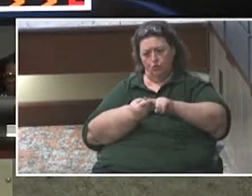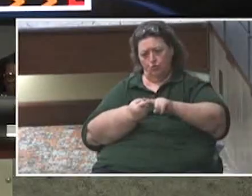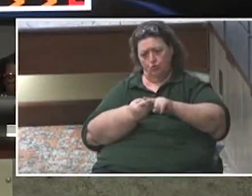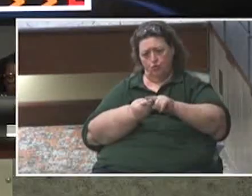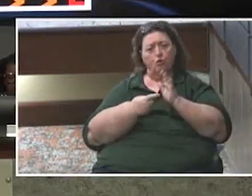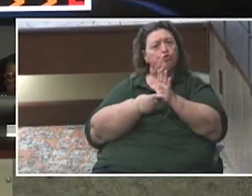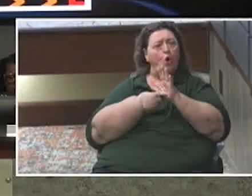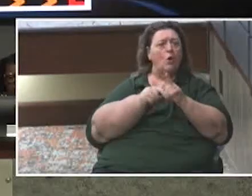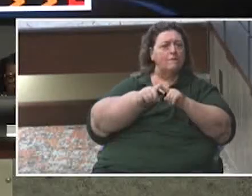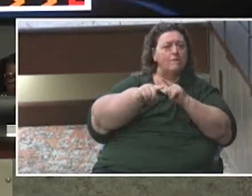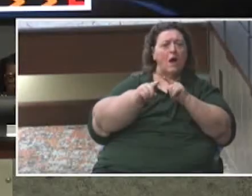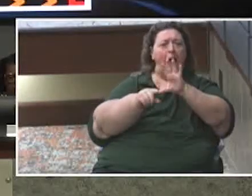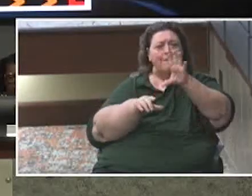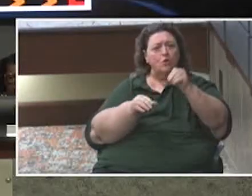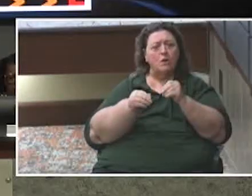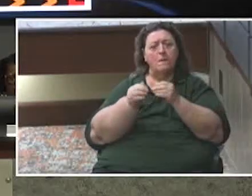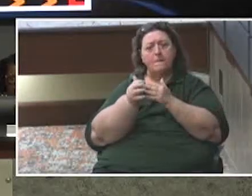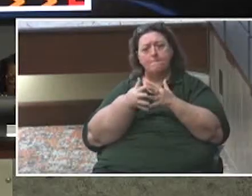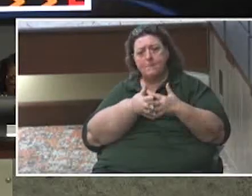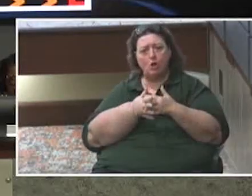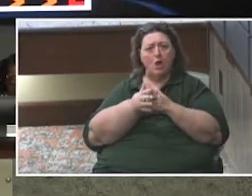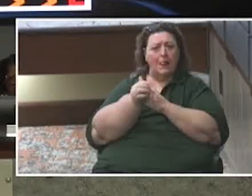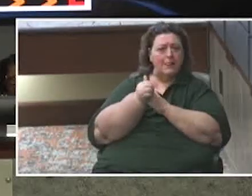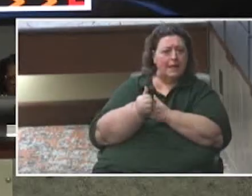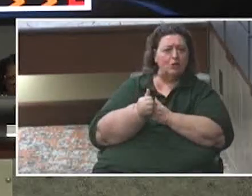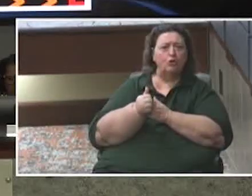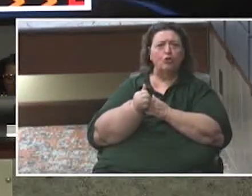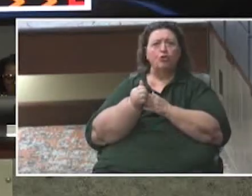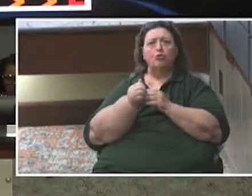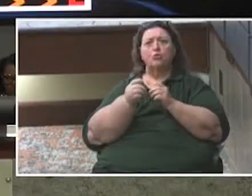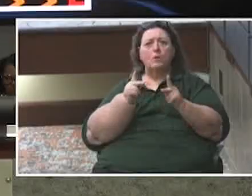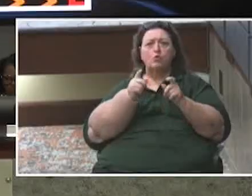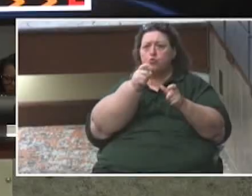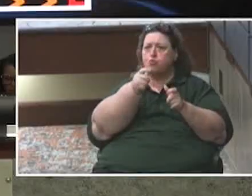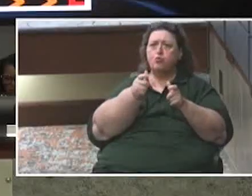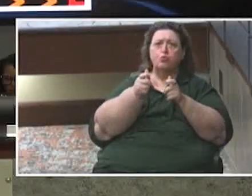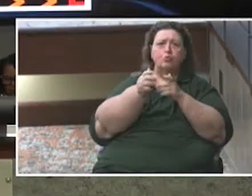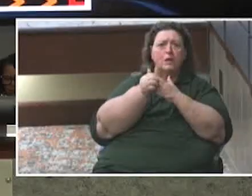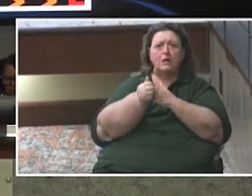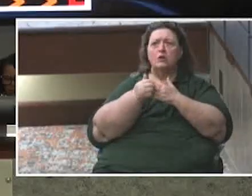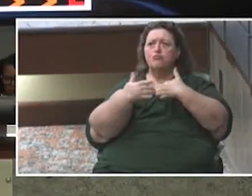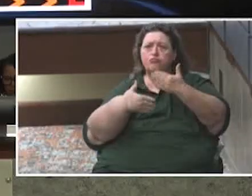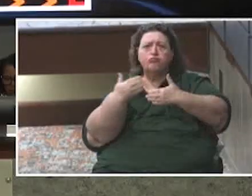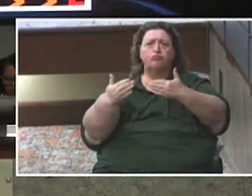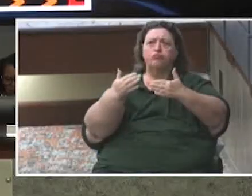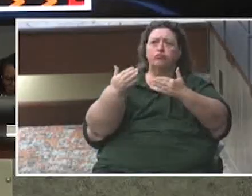features stories of African-American leaders, innovators, and trailblazers who have helped shape our history and our